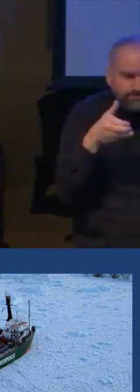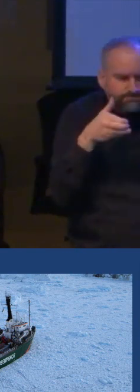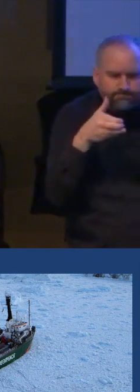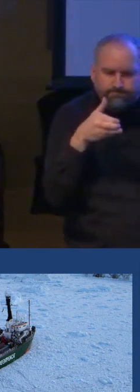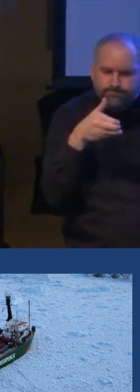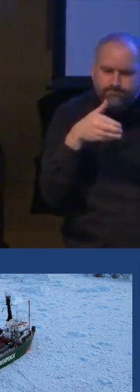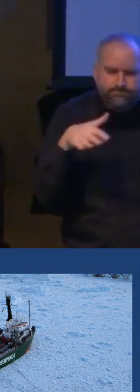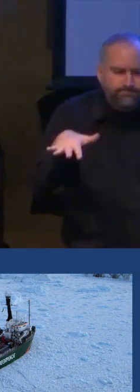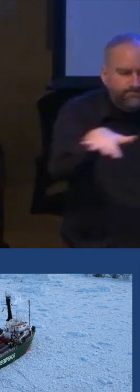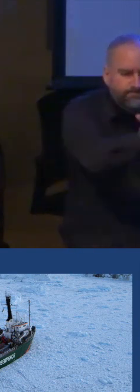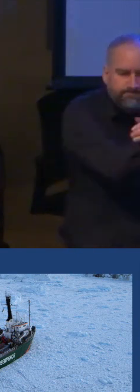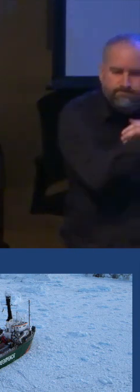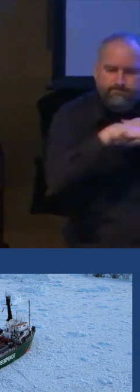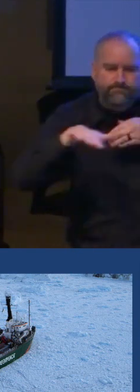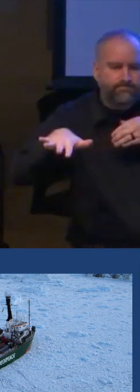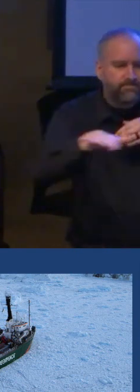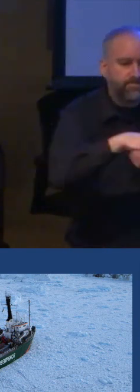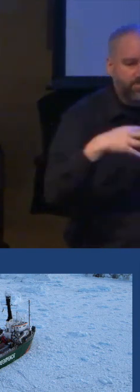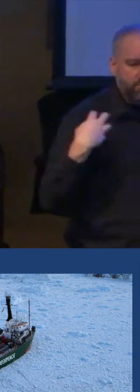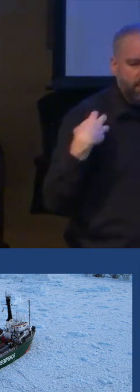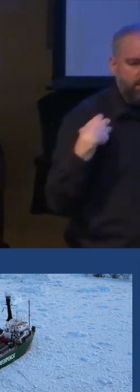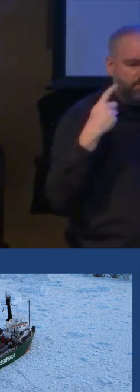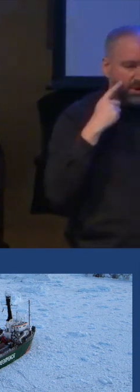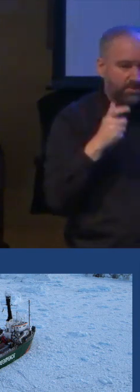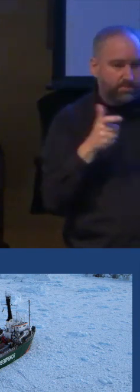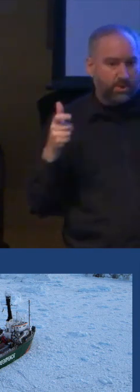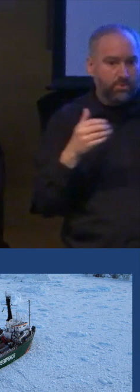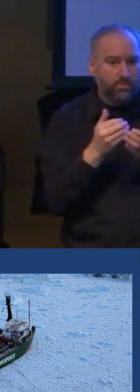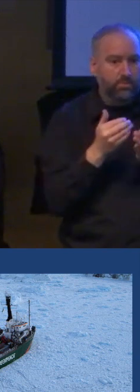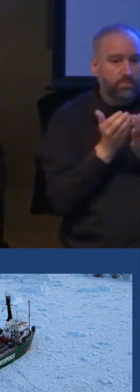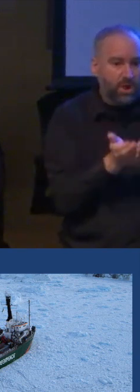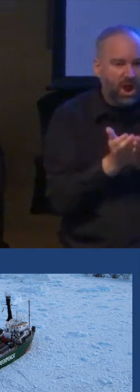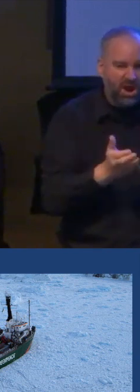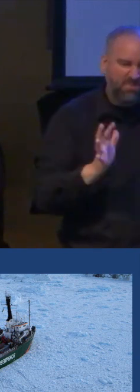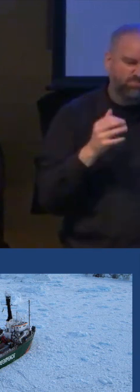really scared of anything. So it worked just the same.